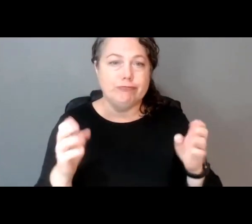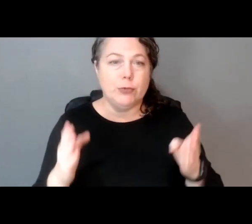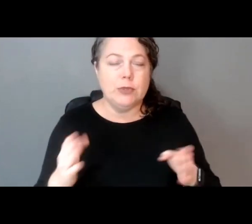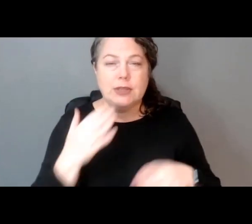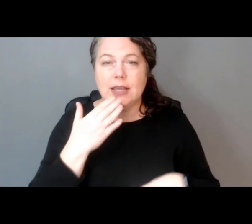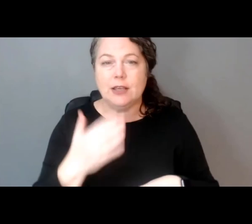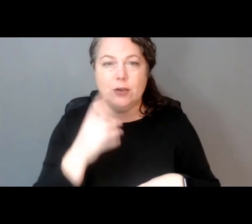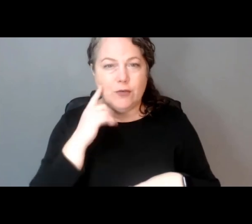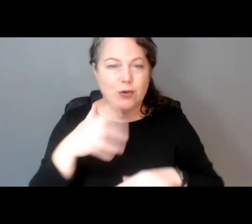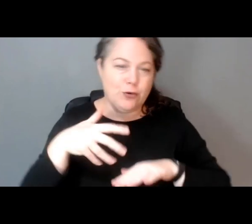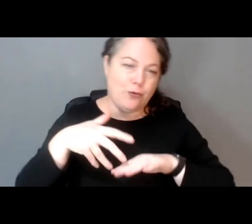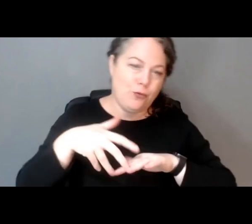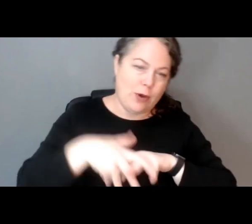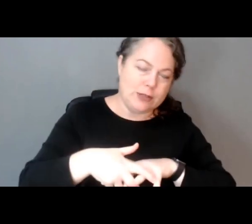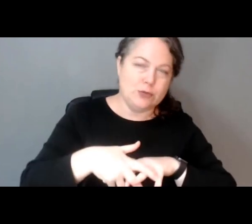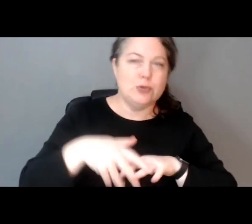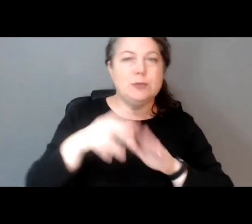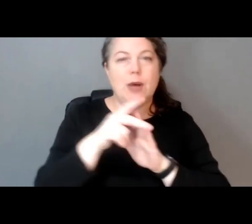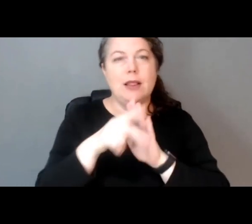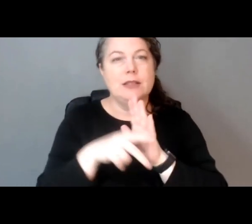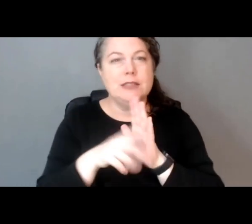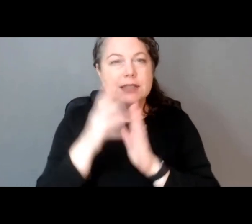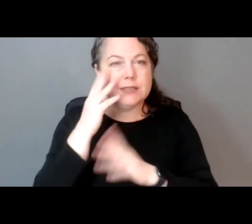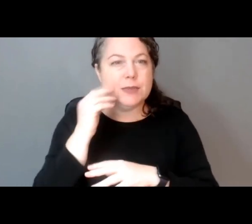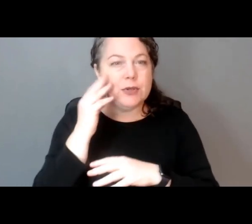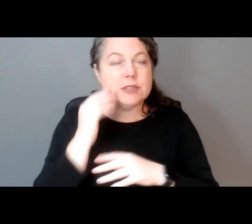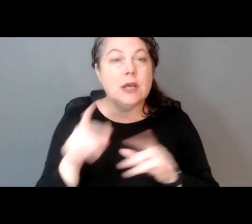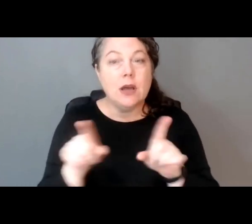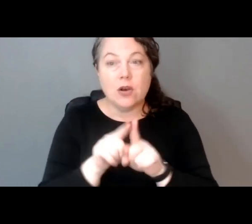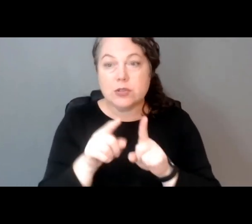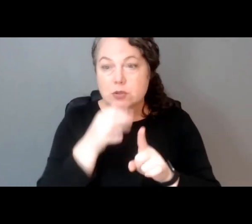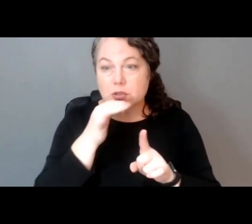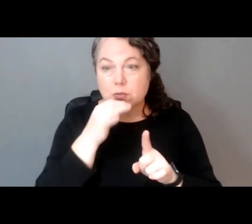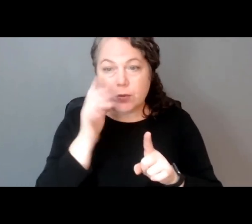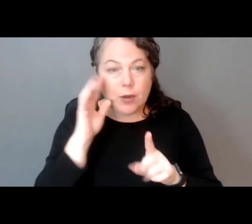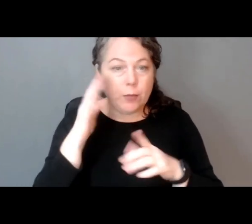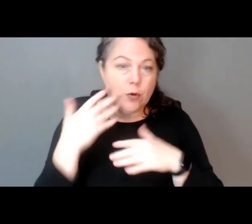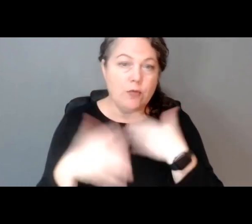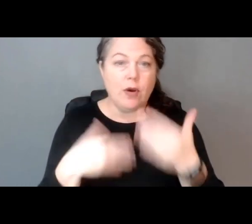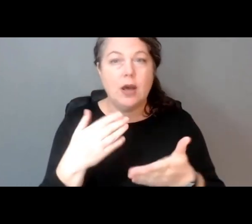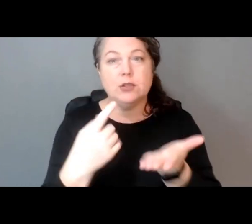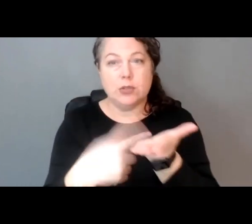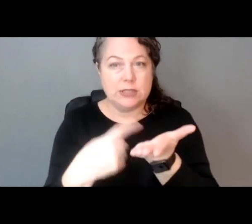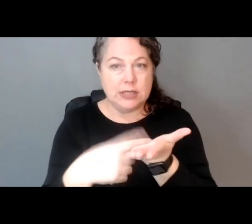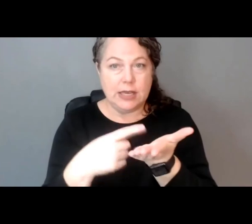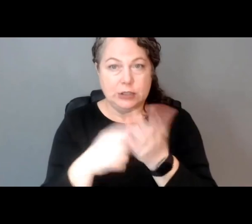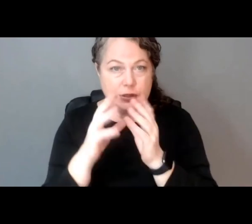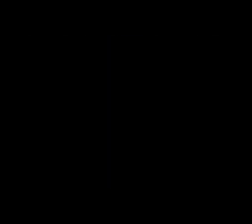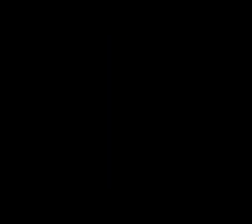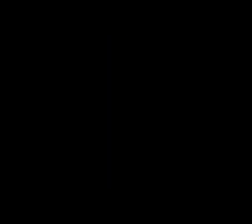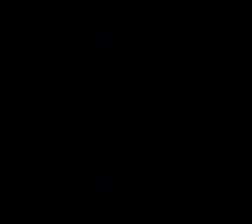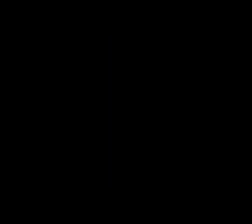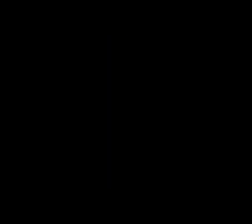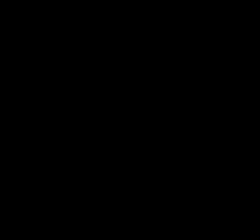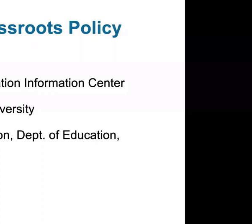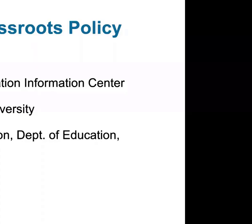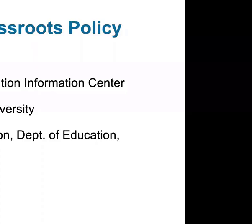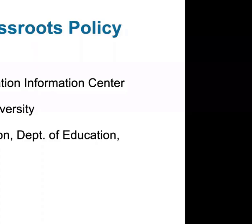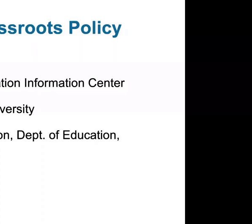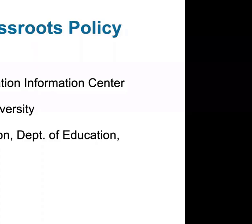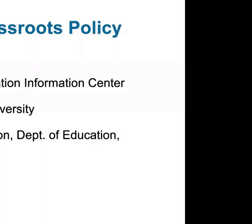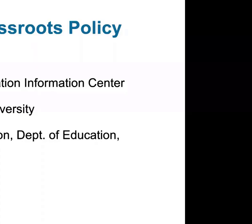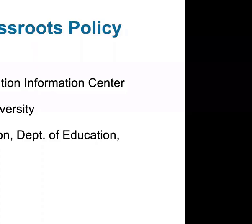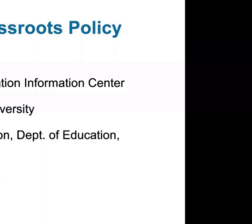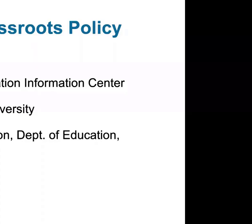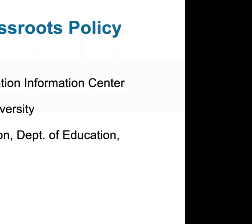experiences. And we're going to get ready to move on to our discussion session that will be led by our